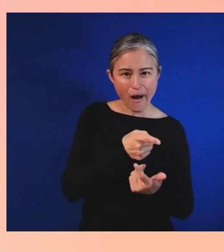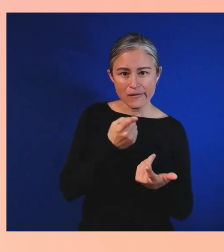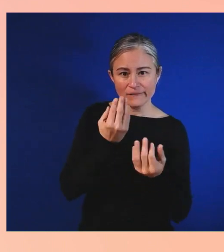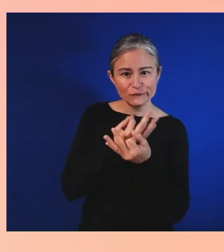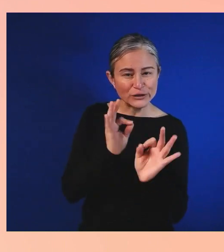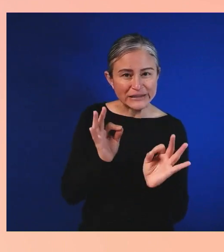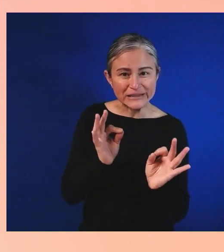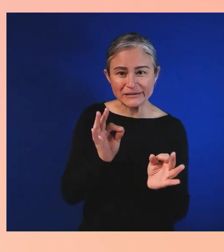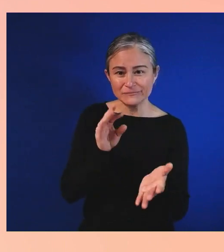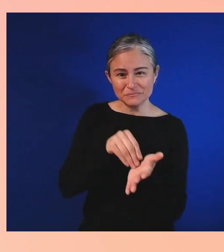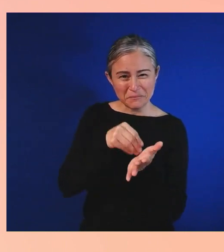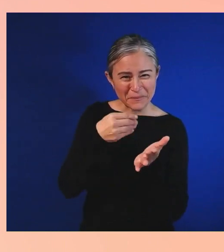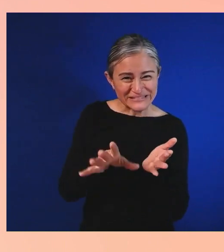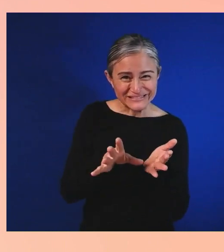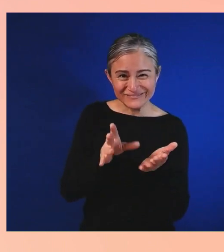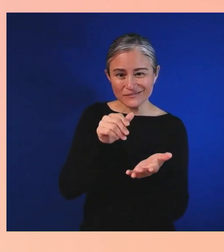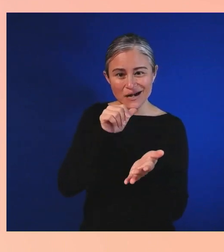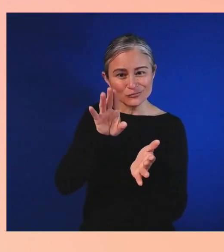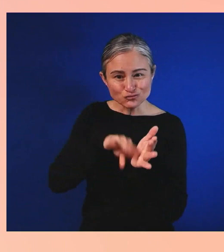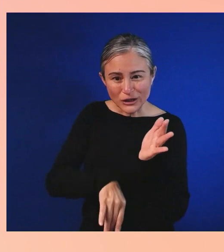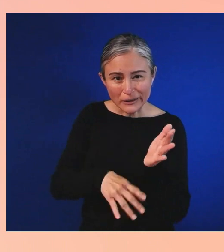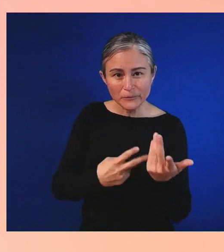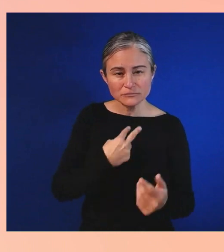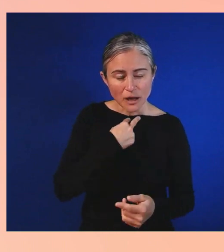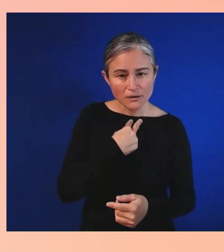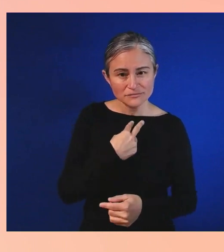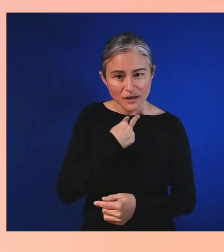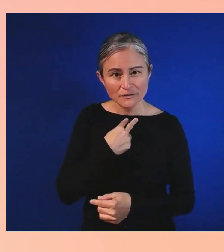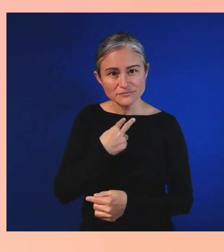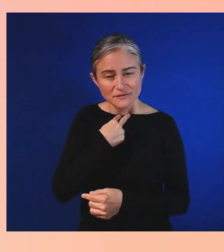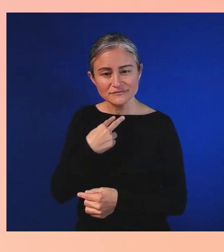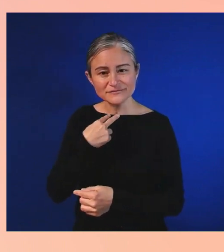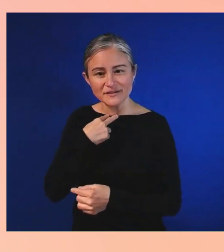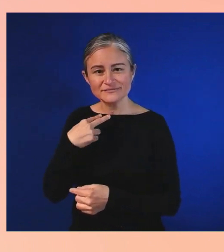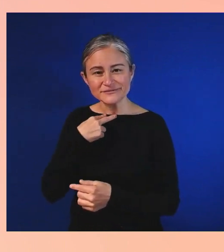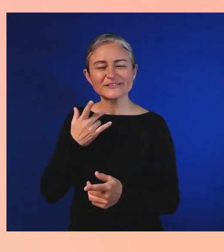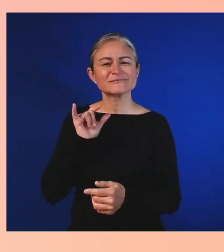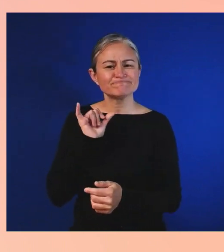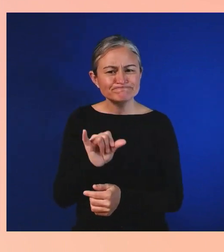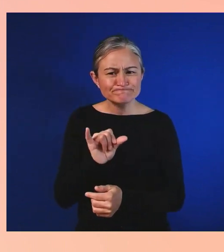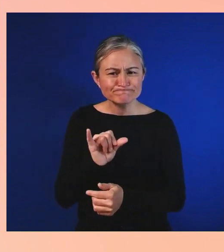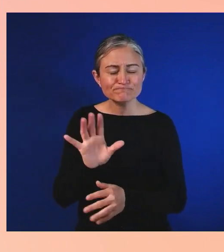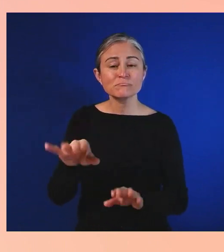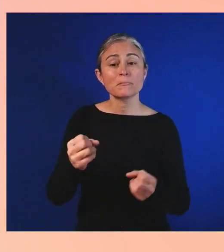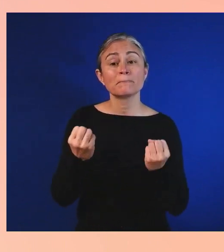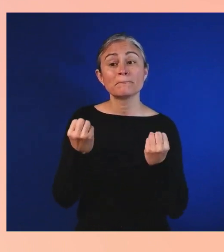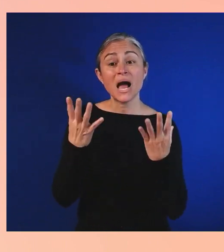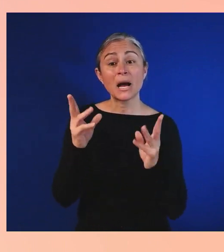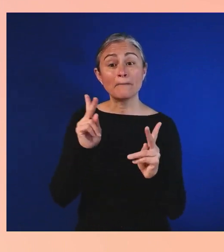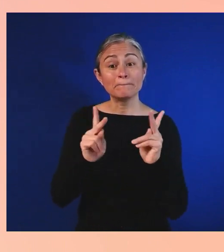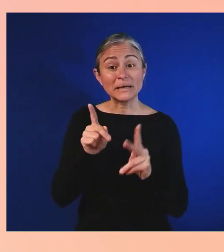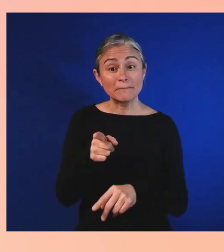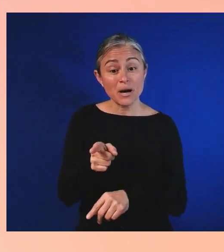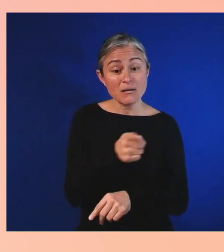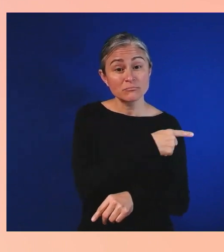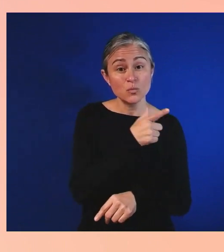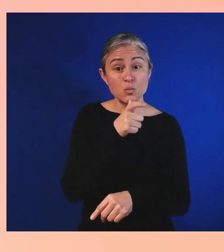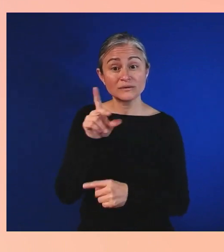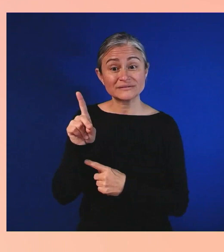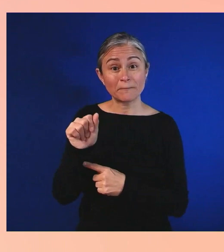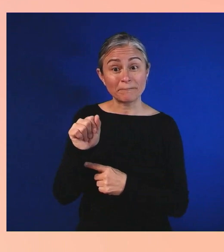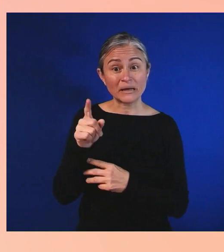many people with disabilities rely on other forms of assistive technologies in order for them to use those